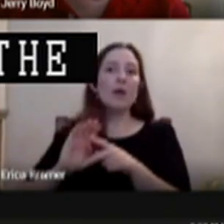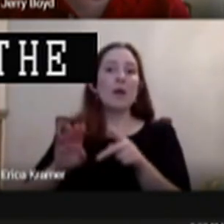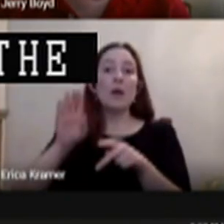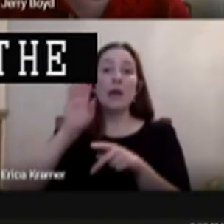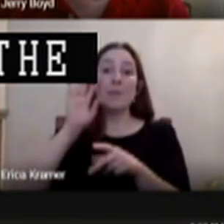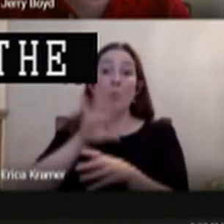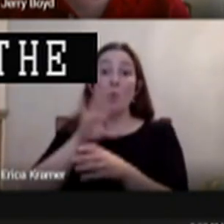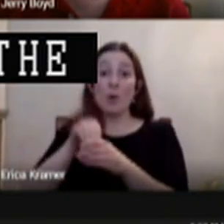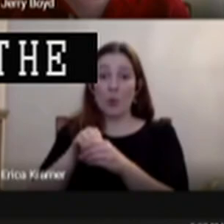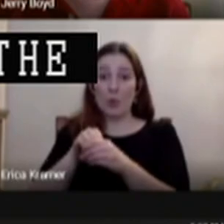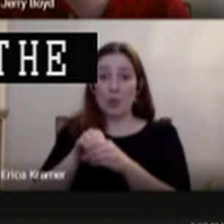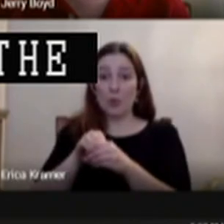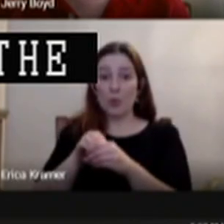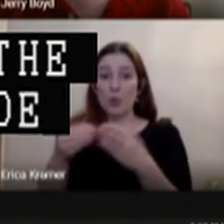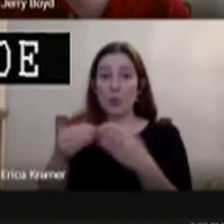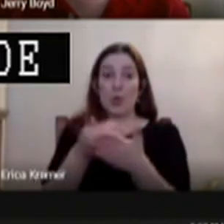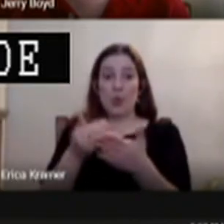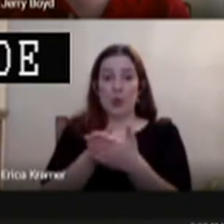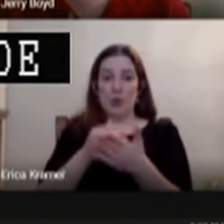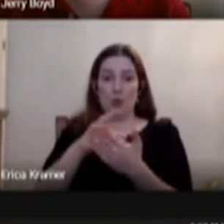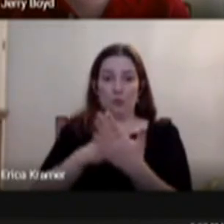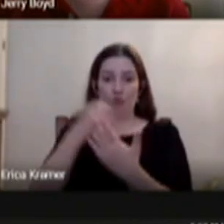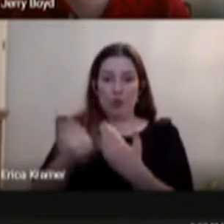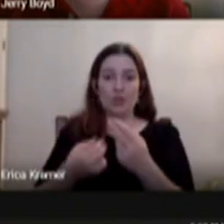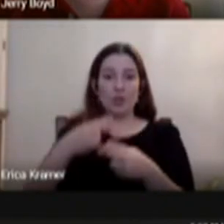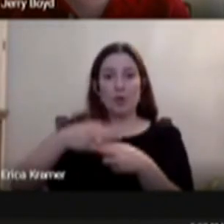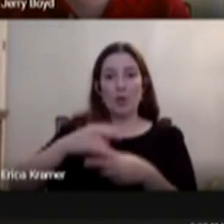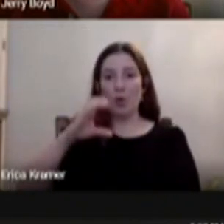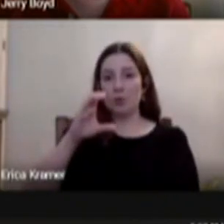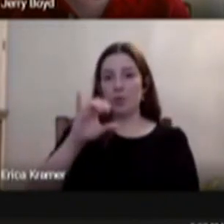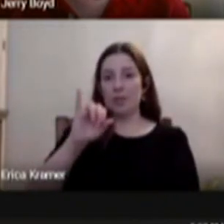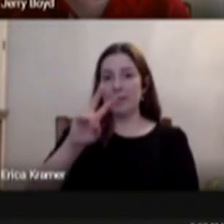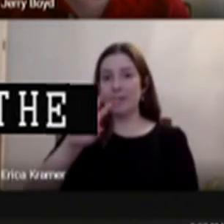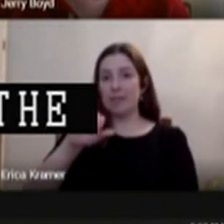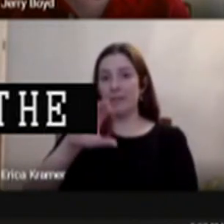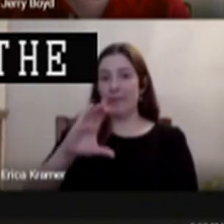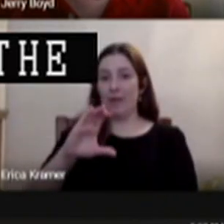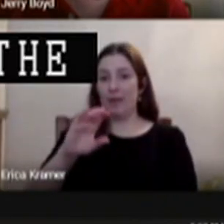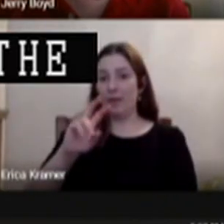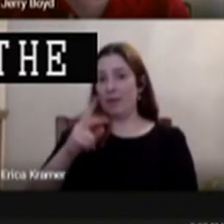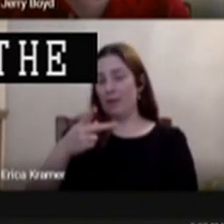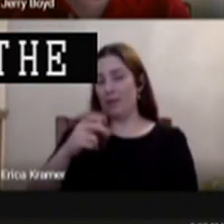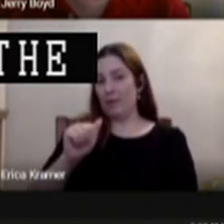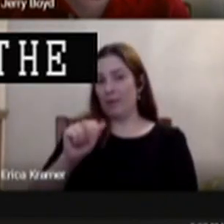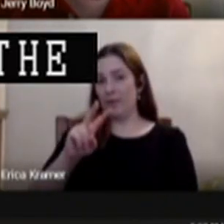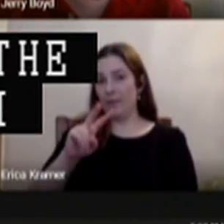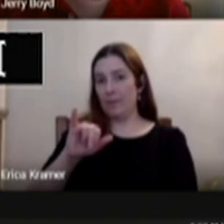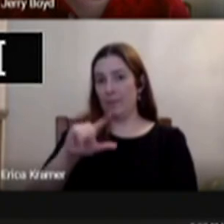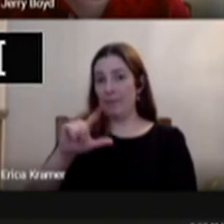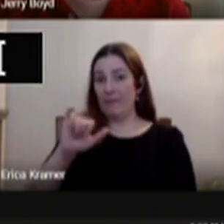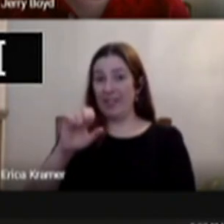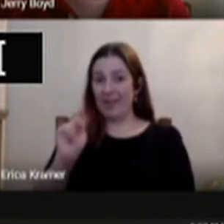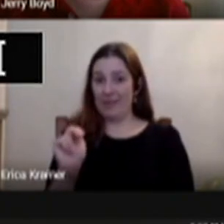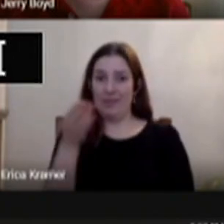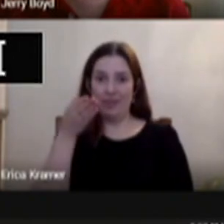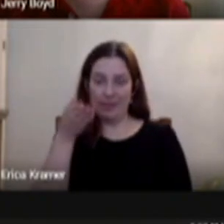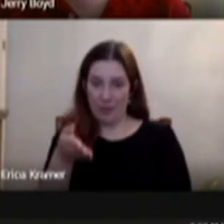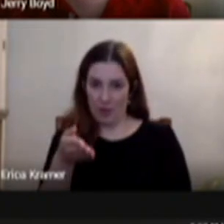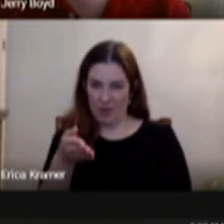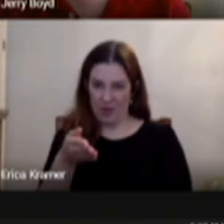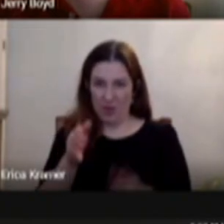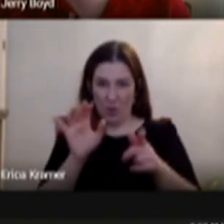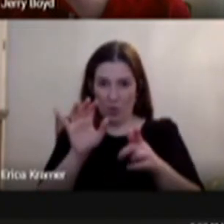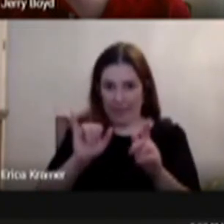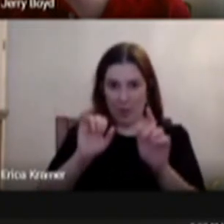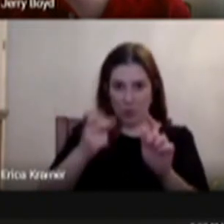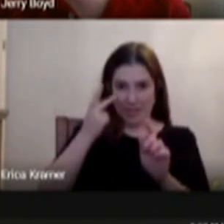change. So just off to the left, off the image, is the playscape that I showed you before. And here is the Civic Pavilion, where meetings like